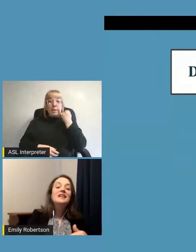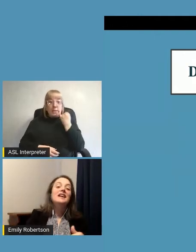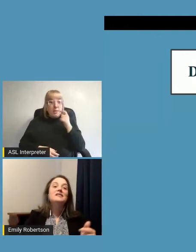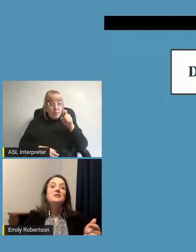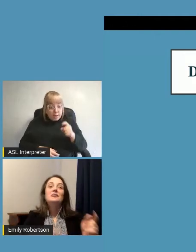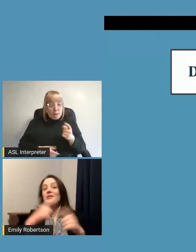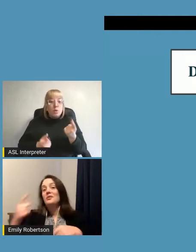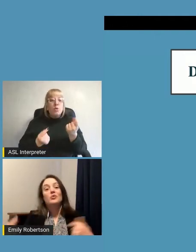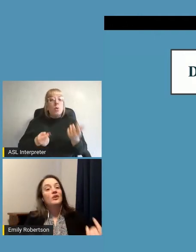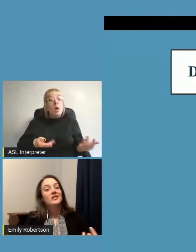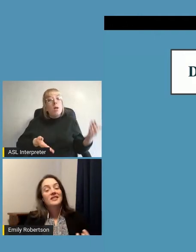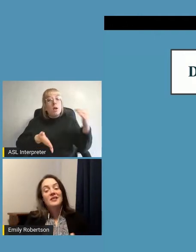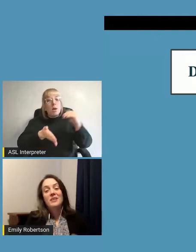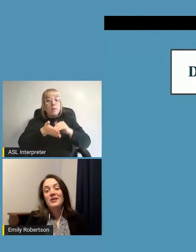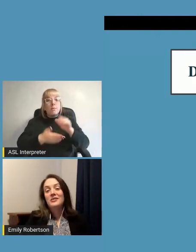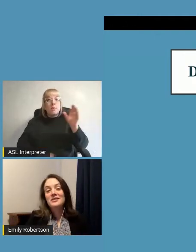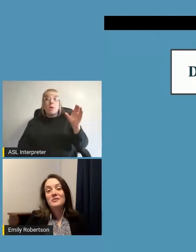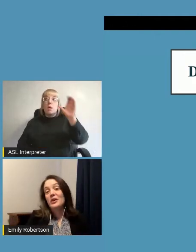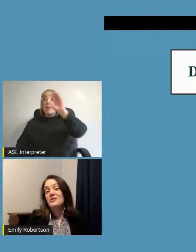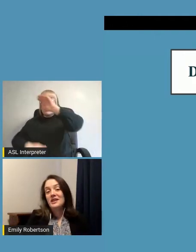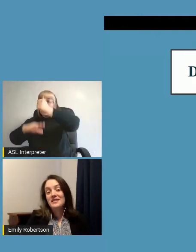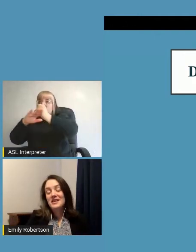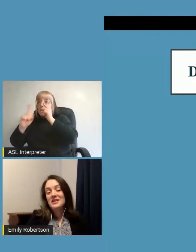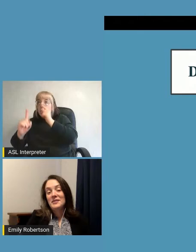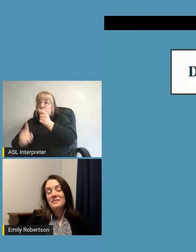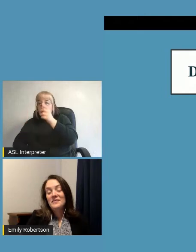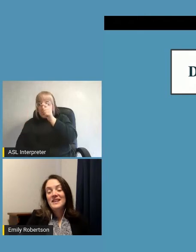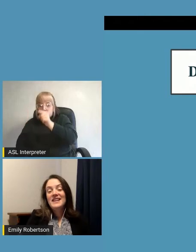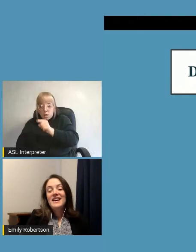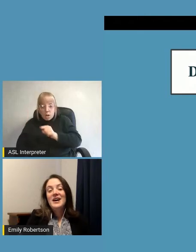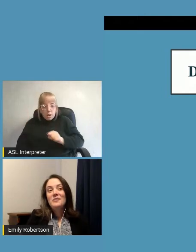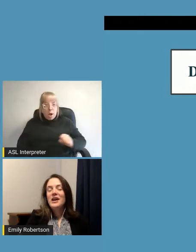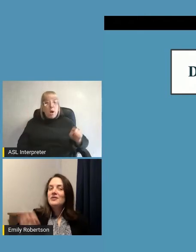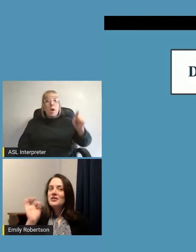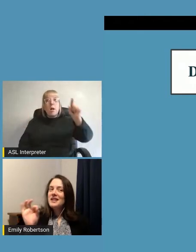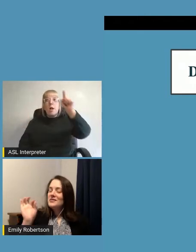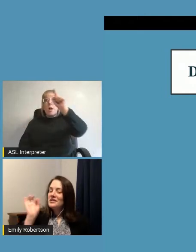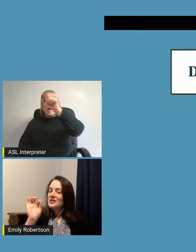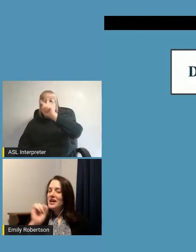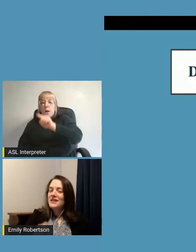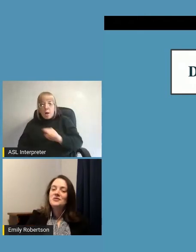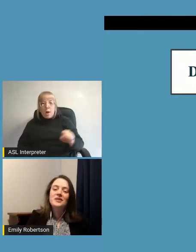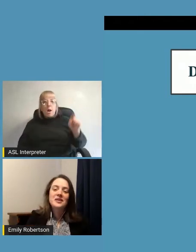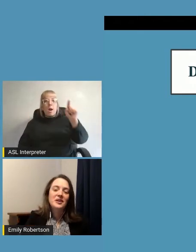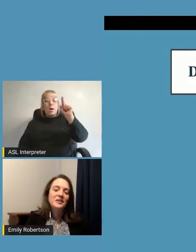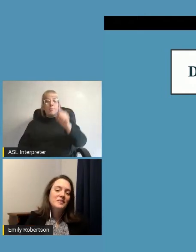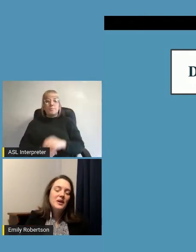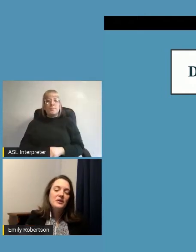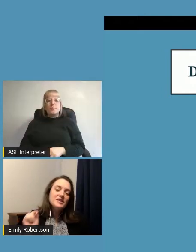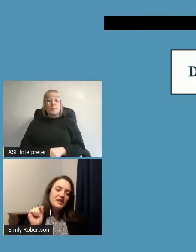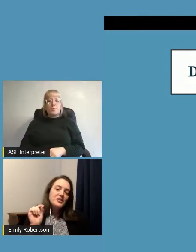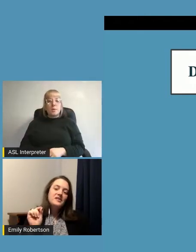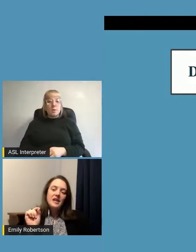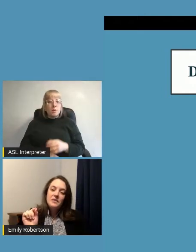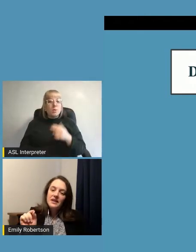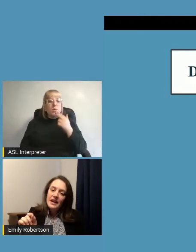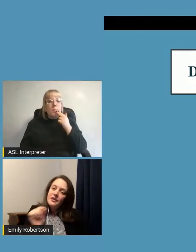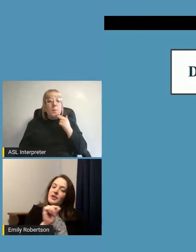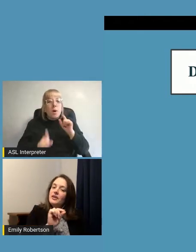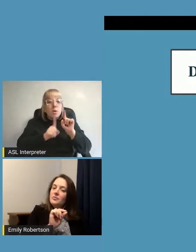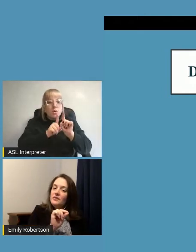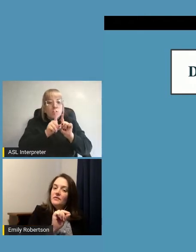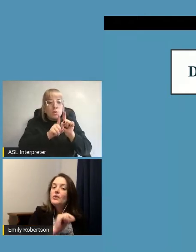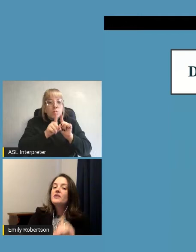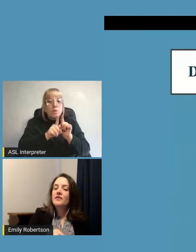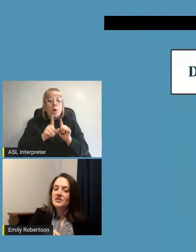again as you learn more about what your data is telling you. Now, I should say there's a little asterisk here. There is actually a step that